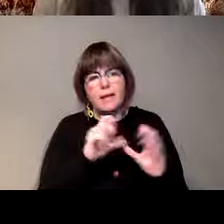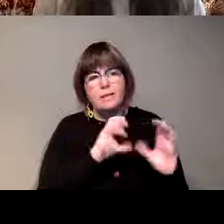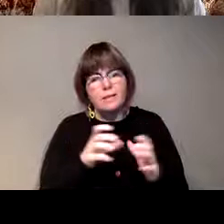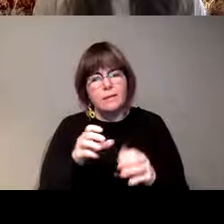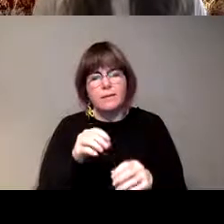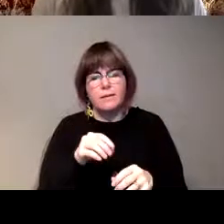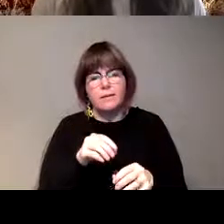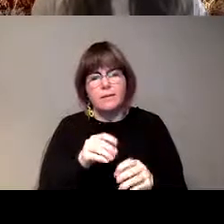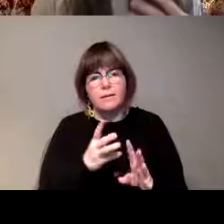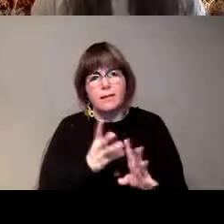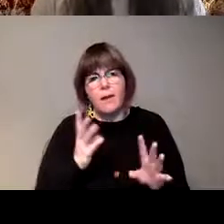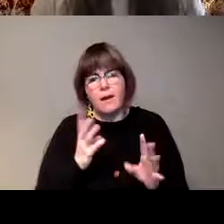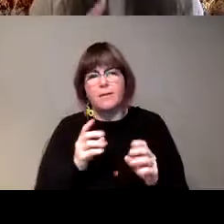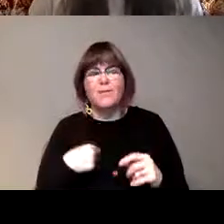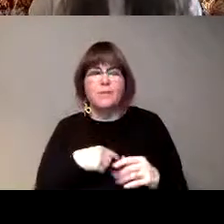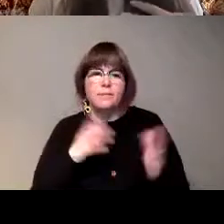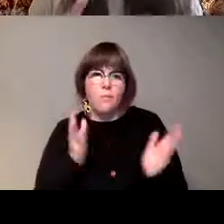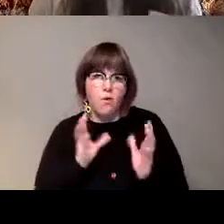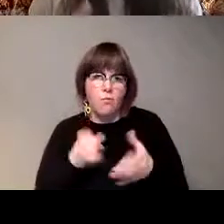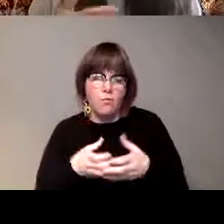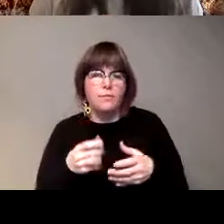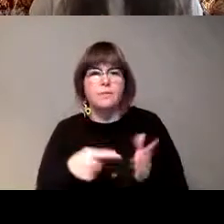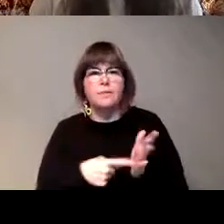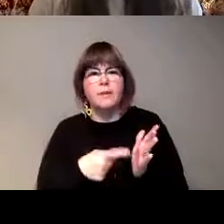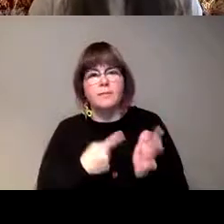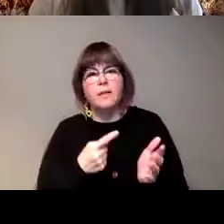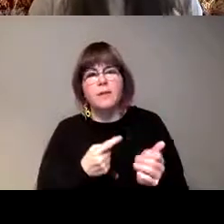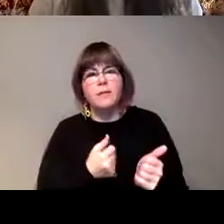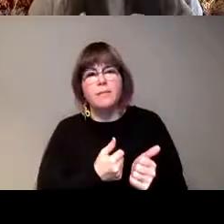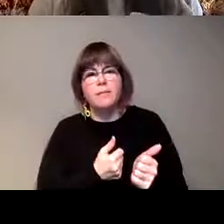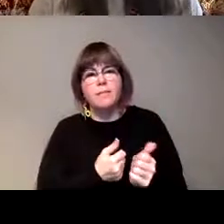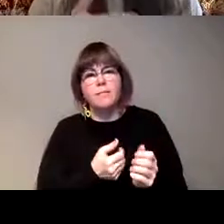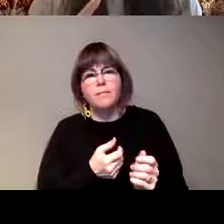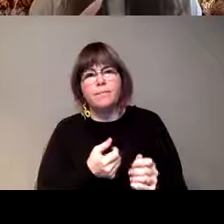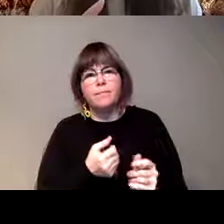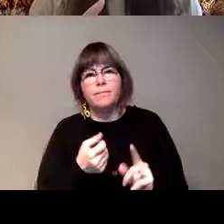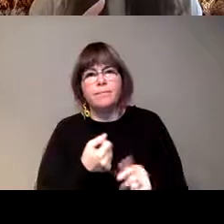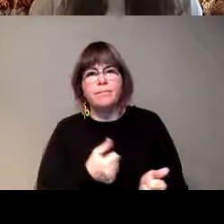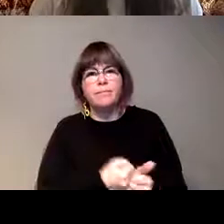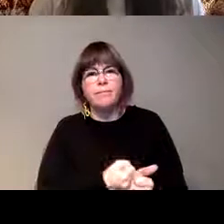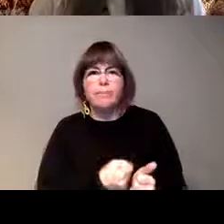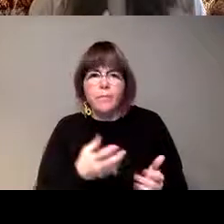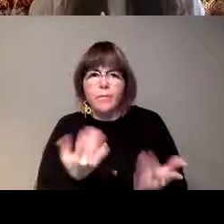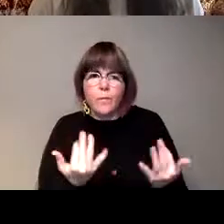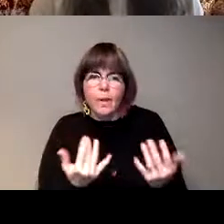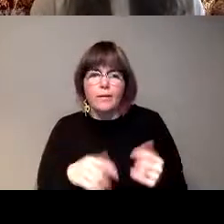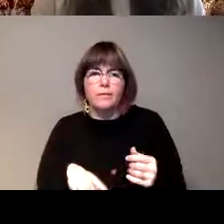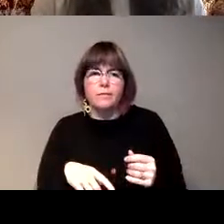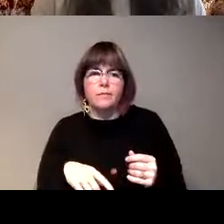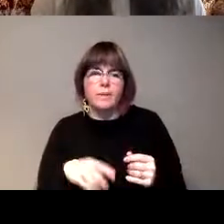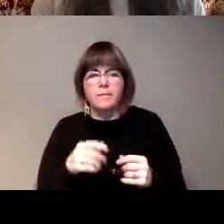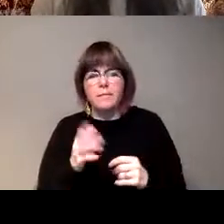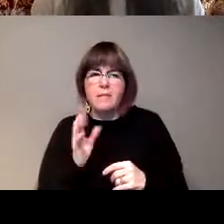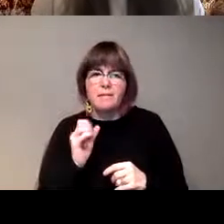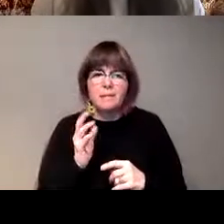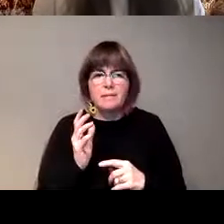we are a small group, sometimes there'll be a little bit of a backlag. So you may have to check again like 5 minutes later, but it shouldn't take longer than that.